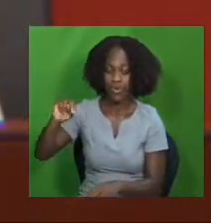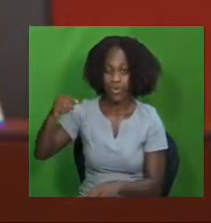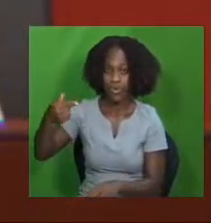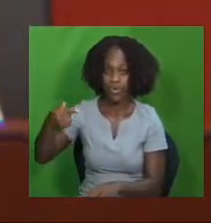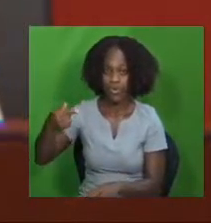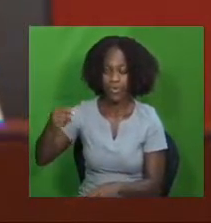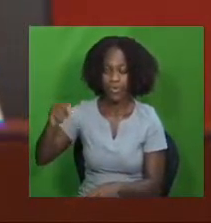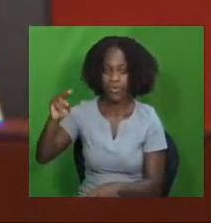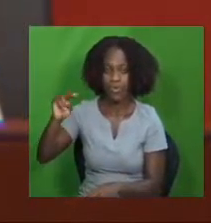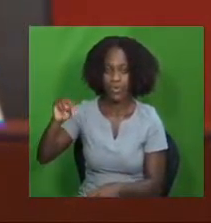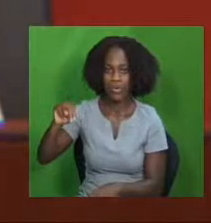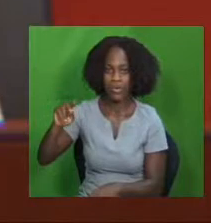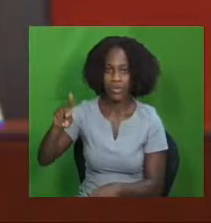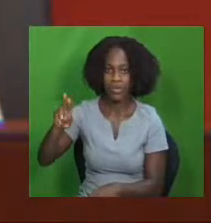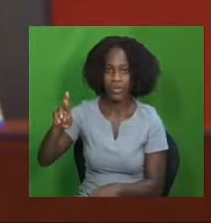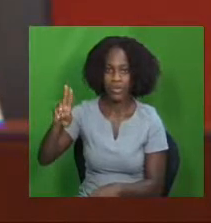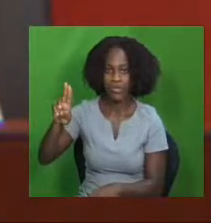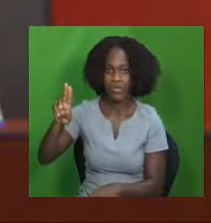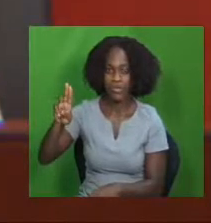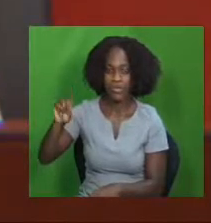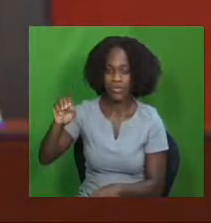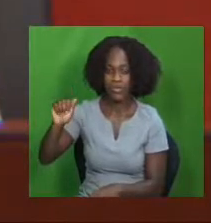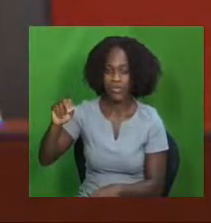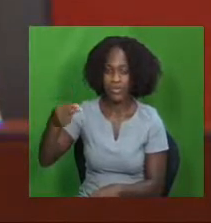for Information.